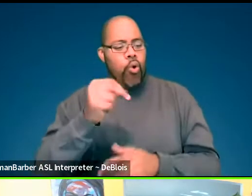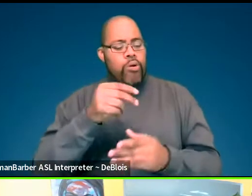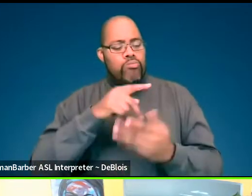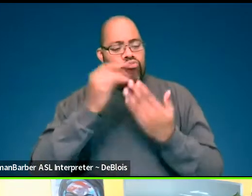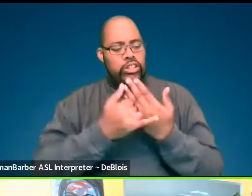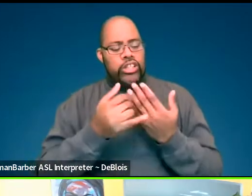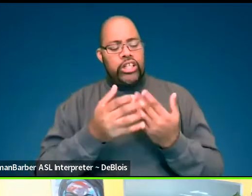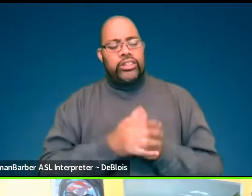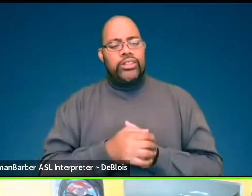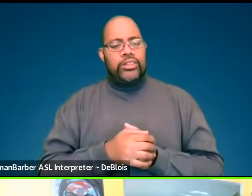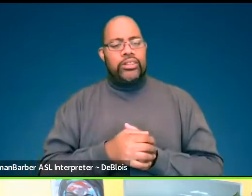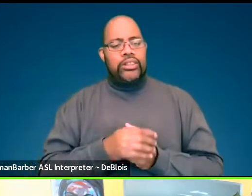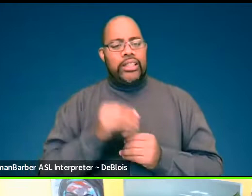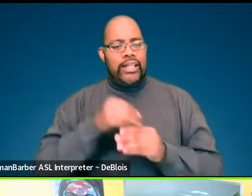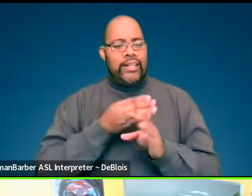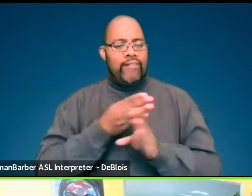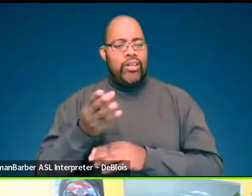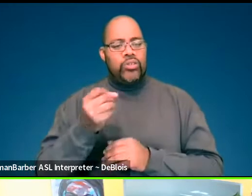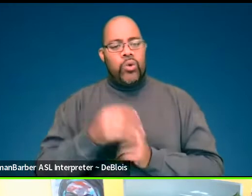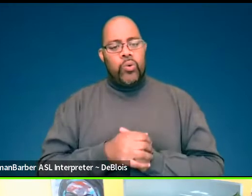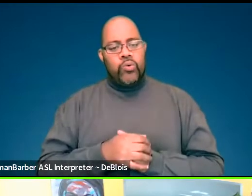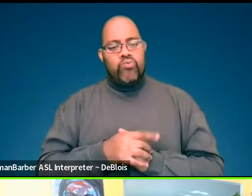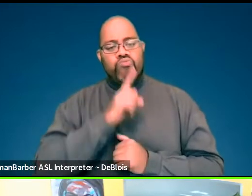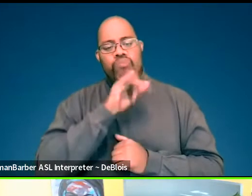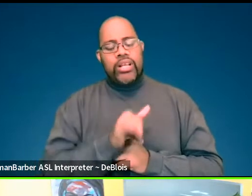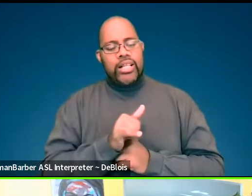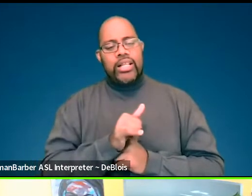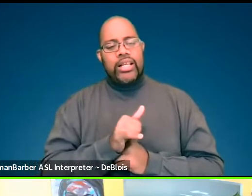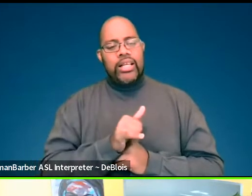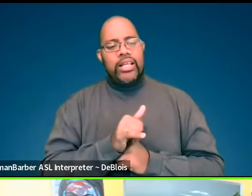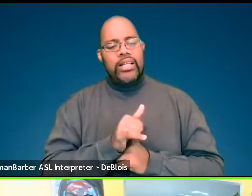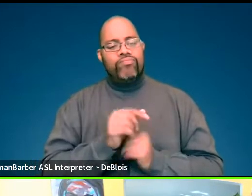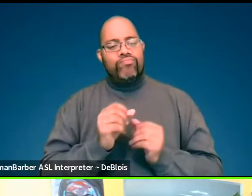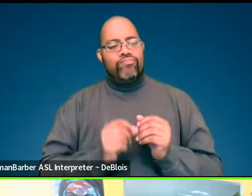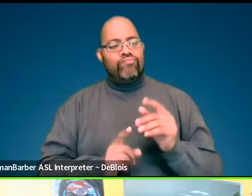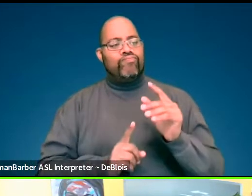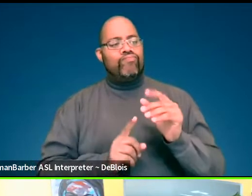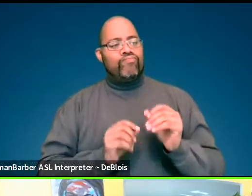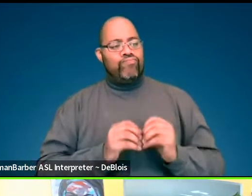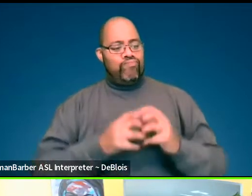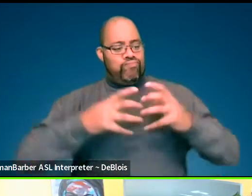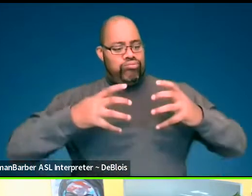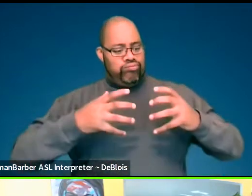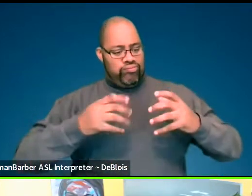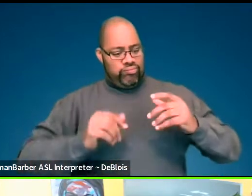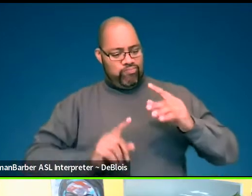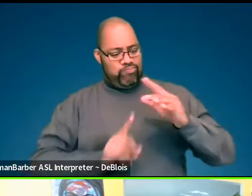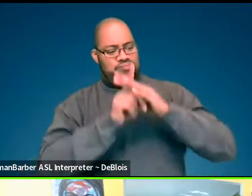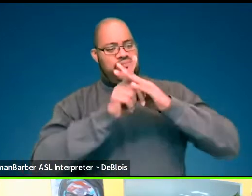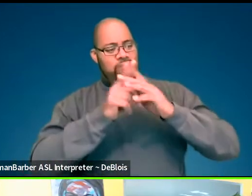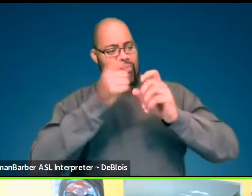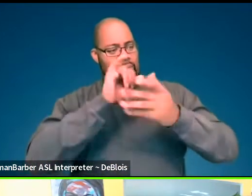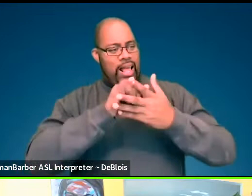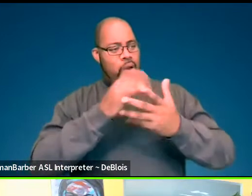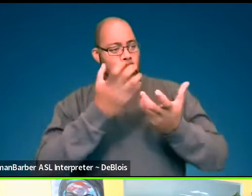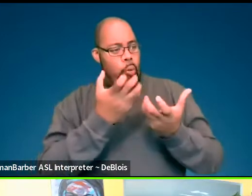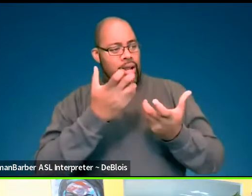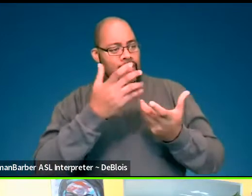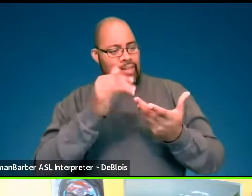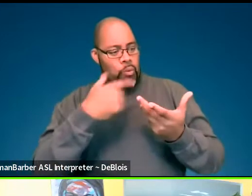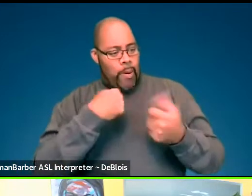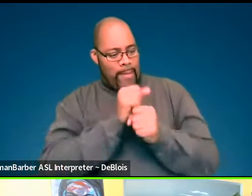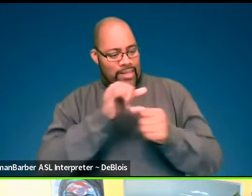direction in the field. So it really was born from that desire to create a space where both of us